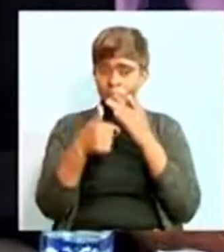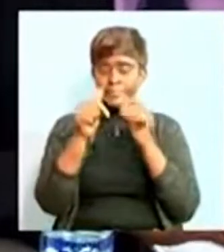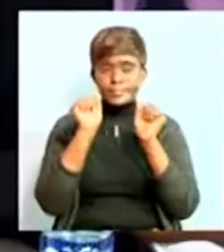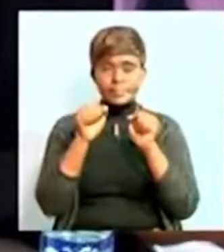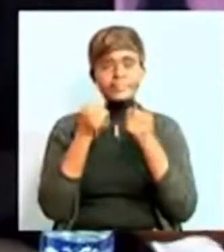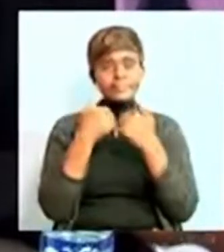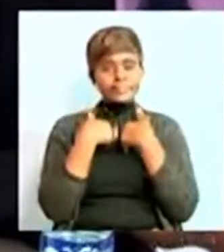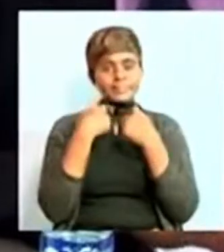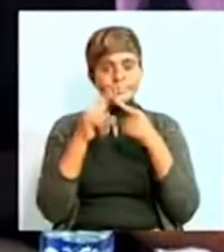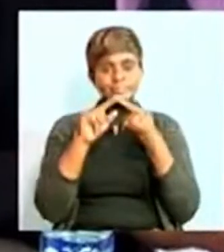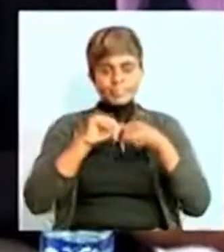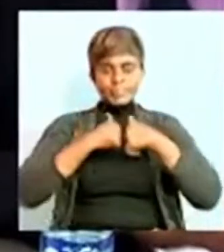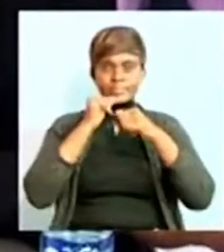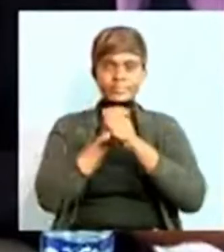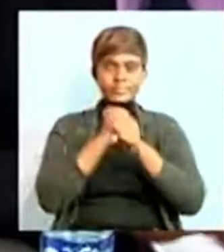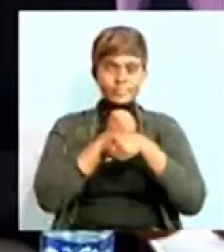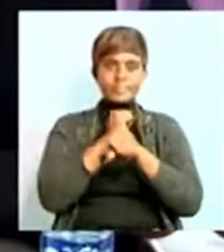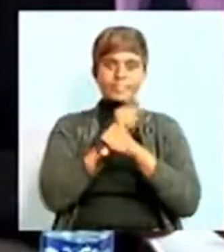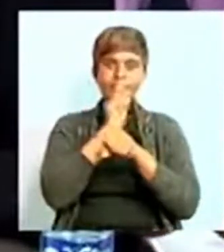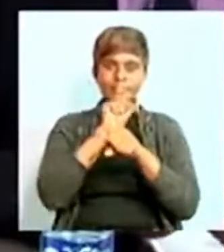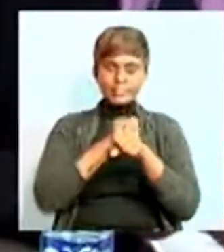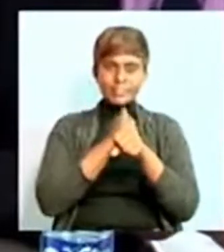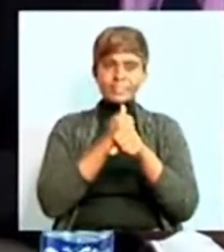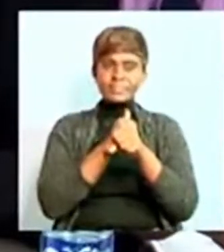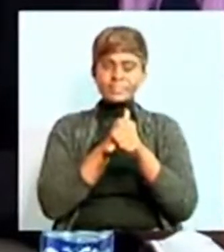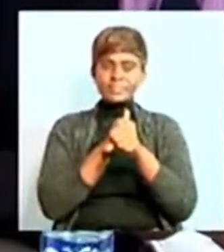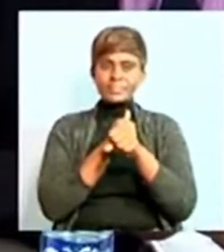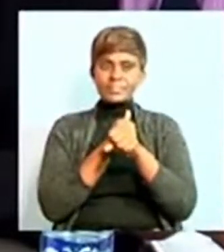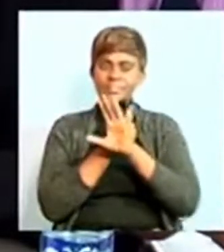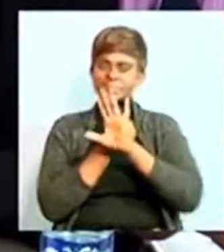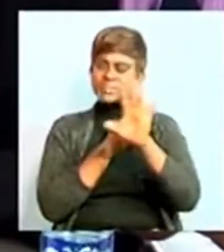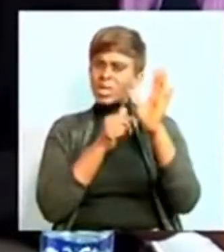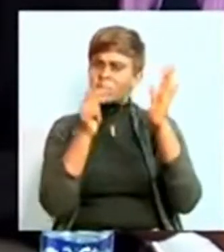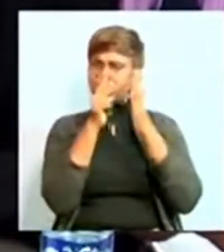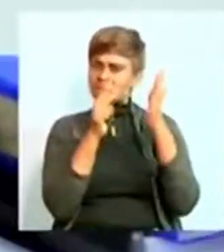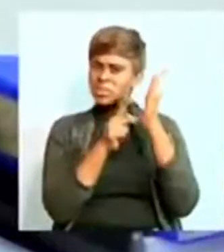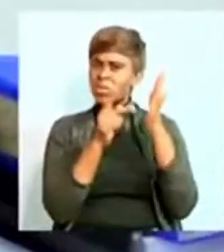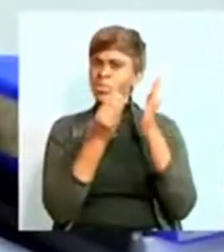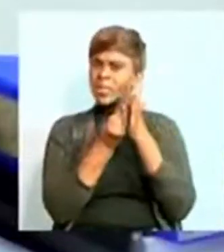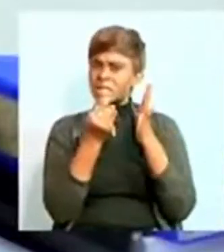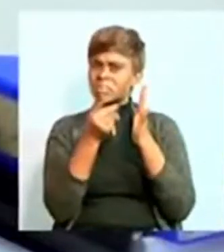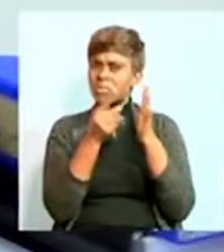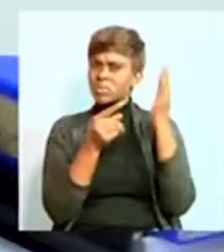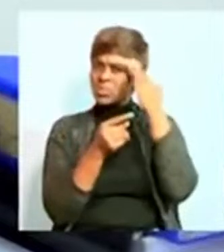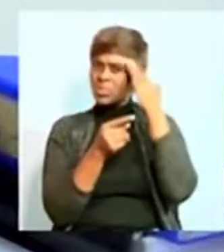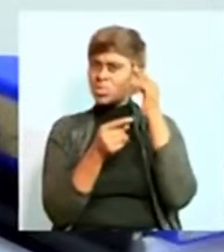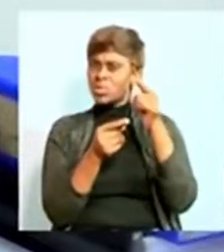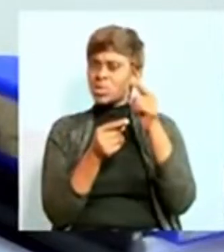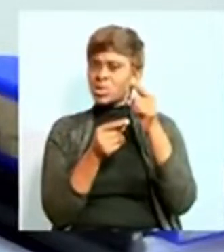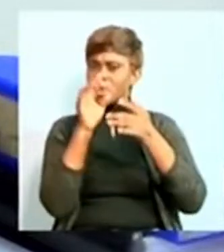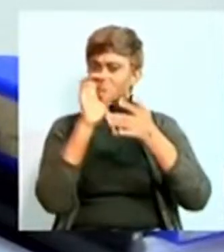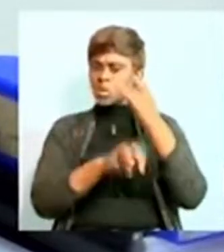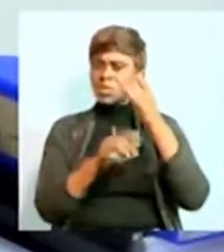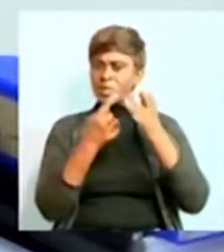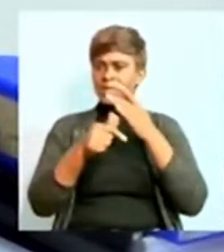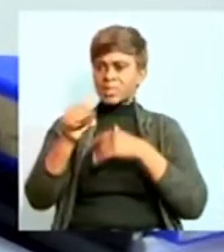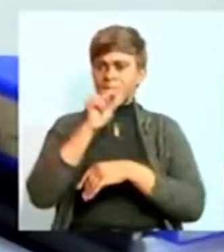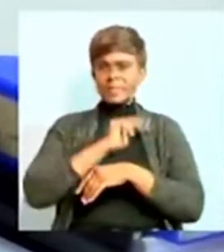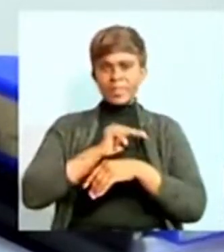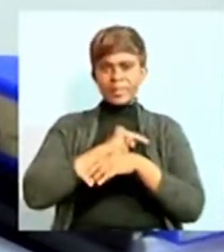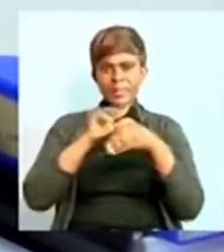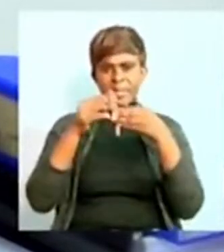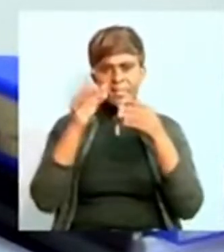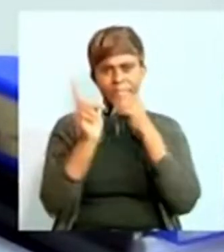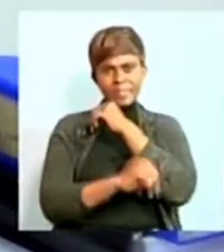something. But our mandate is to ensure that we... Is this your principal amount? Did you take advantage of the waiver that NAPSA was giving on